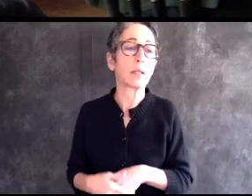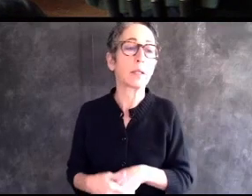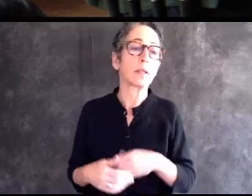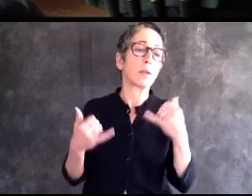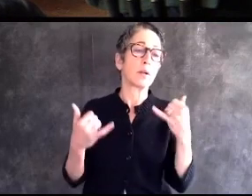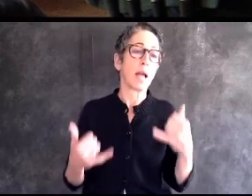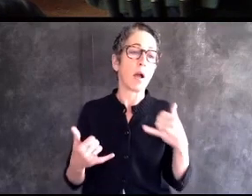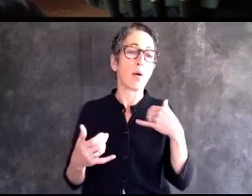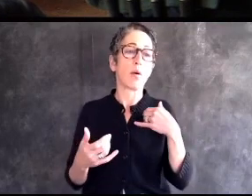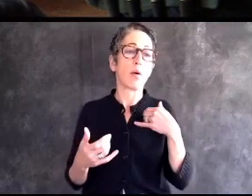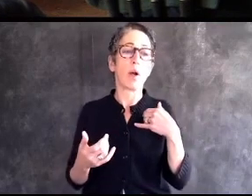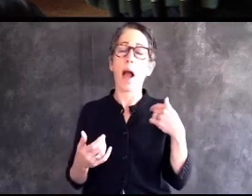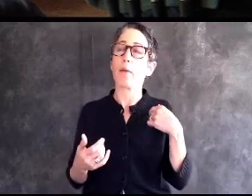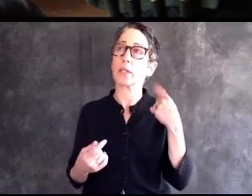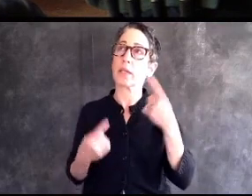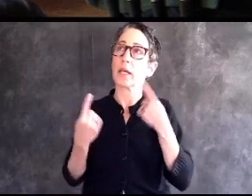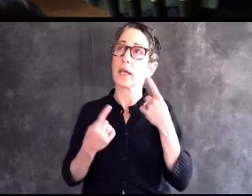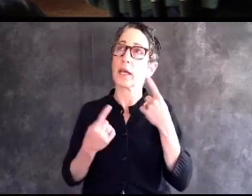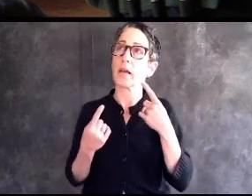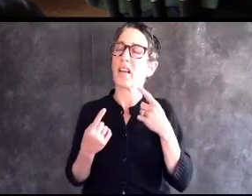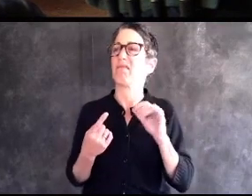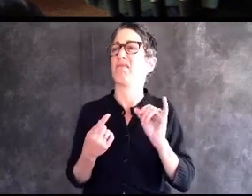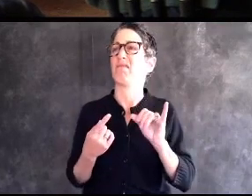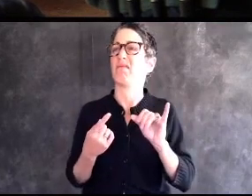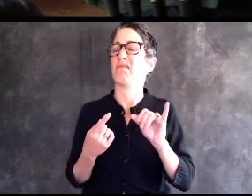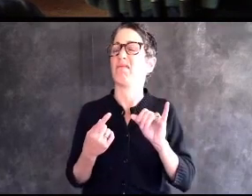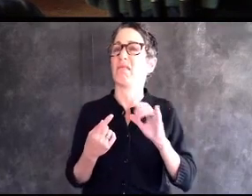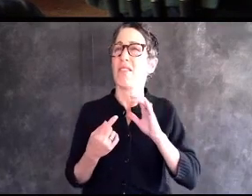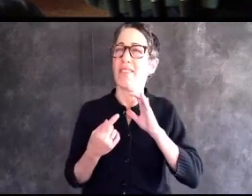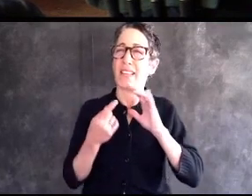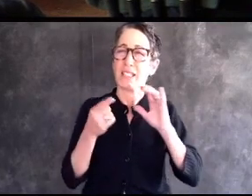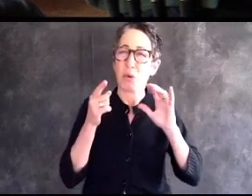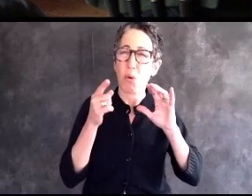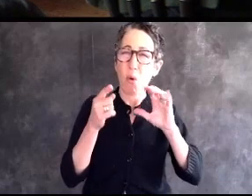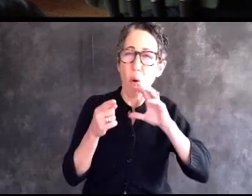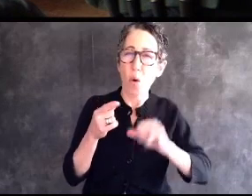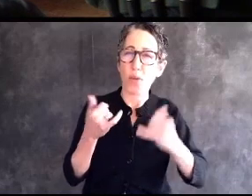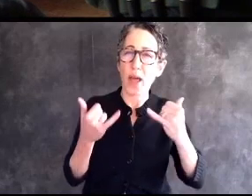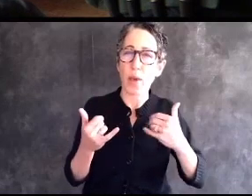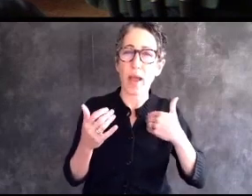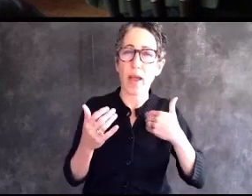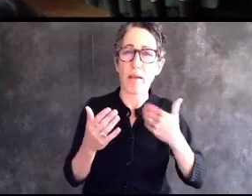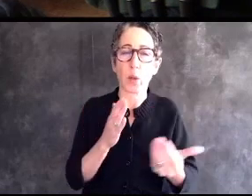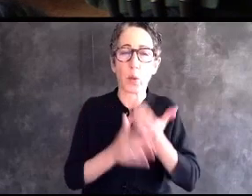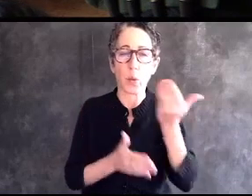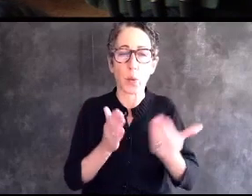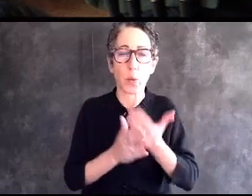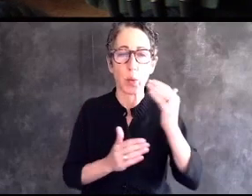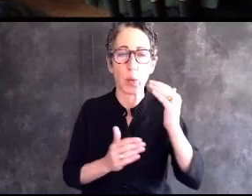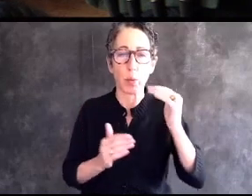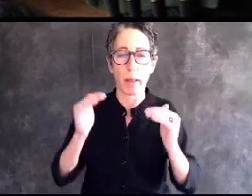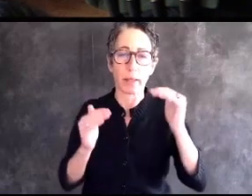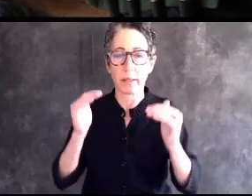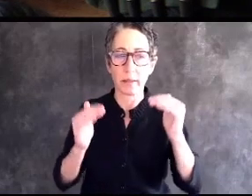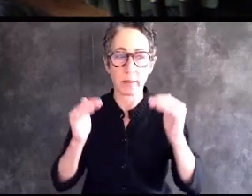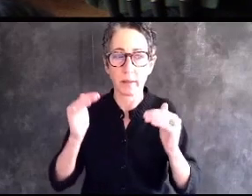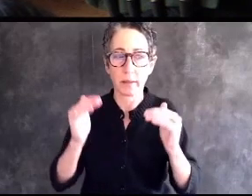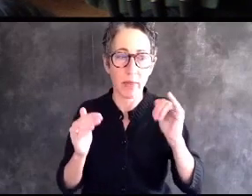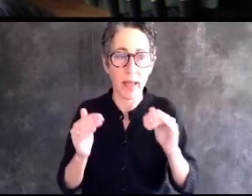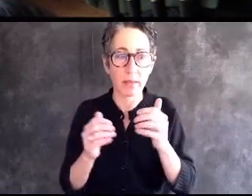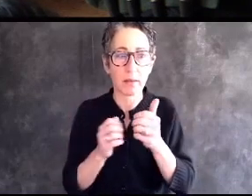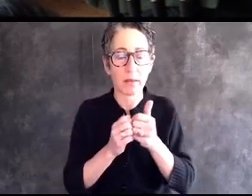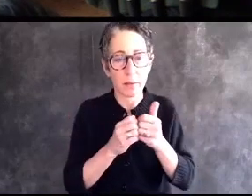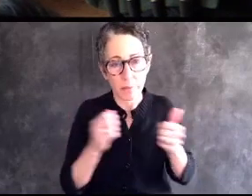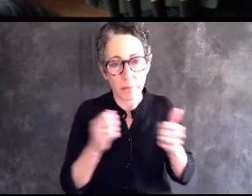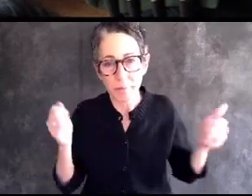was a relic of the past, and new trade-offs can be done now that goes far beyond the Pareto front. And so be that person